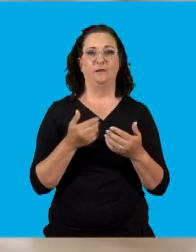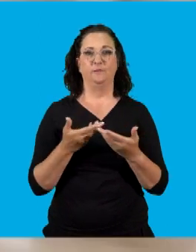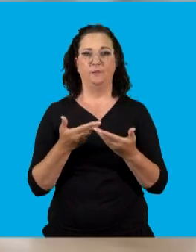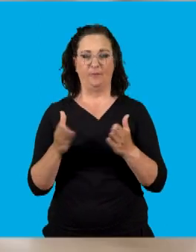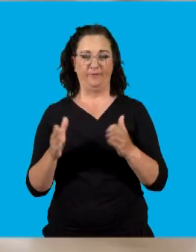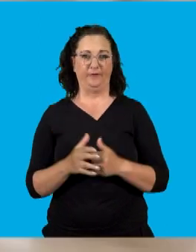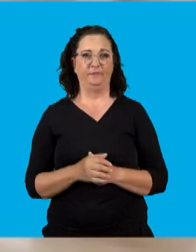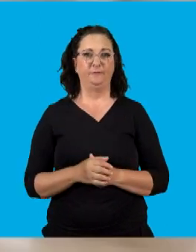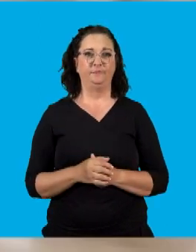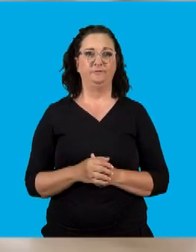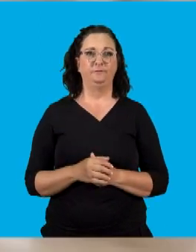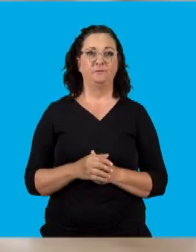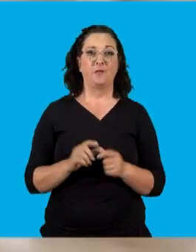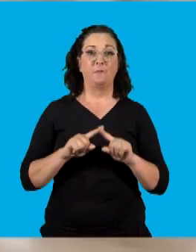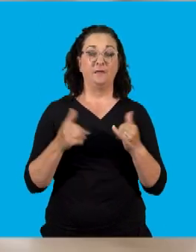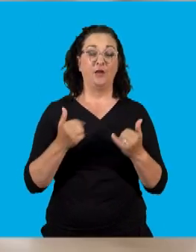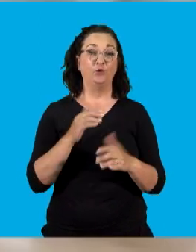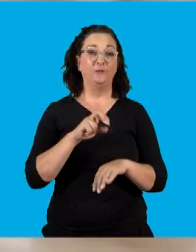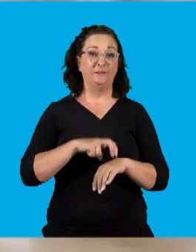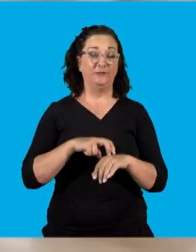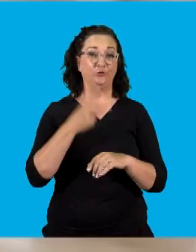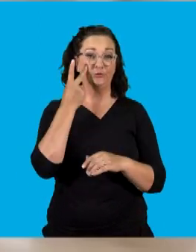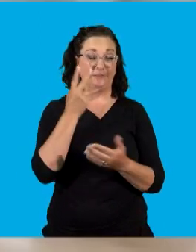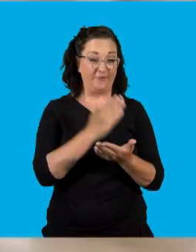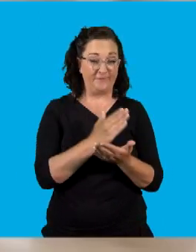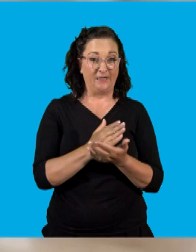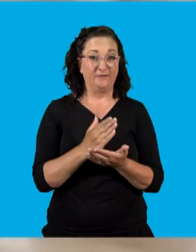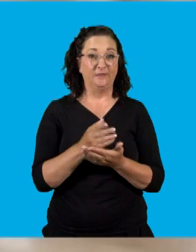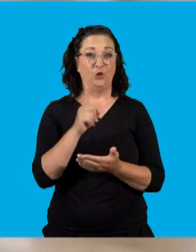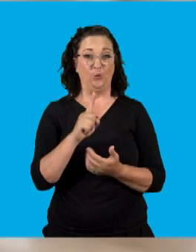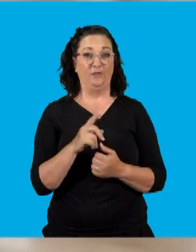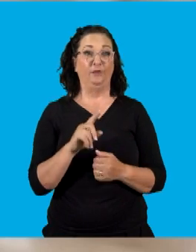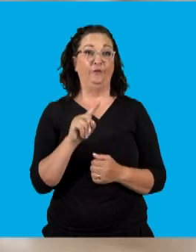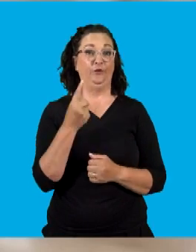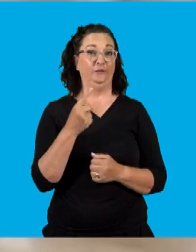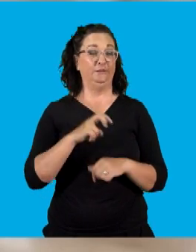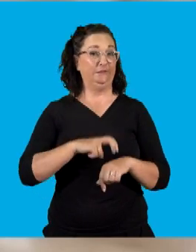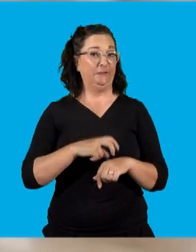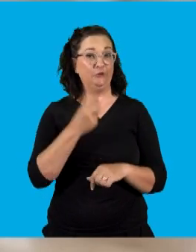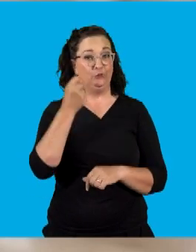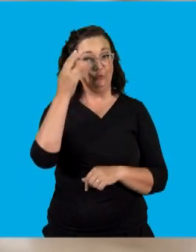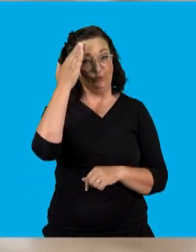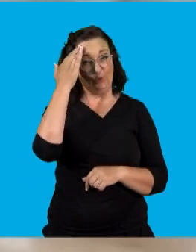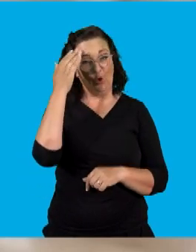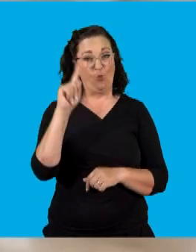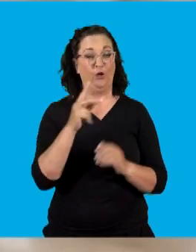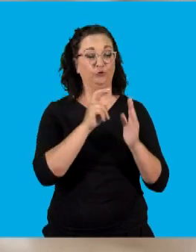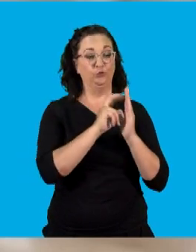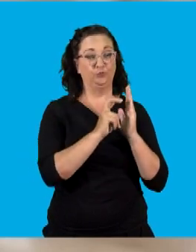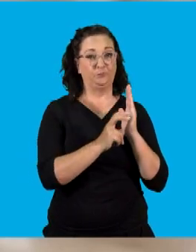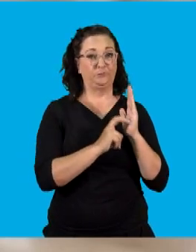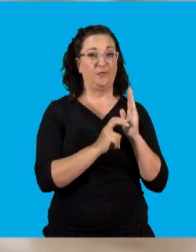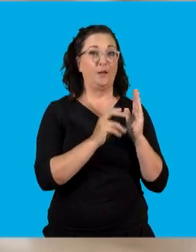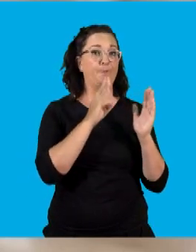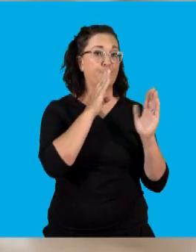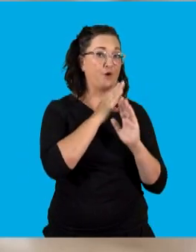entrepreneur, when you want to start your business, there are certain factors that you need to consider. One thing that you need to know is that the regulations of starting